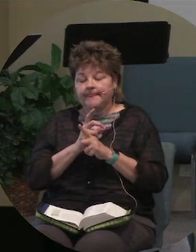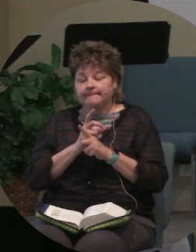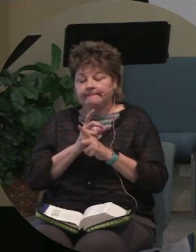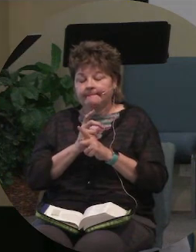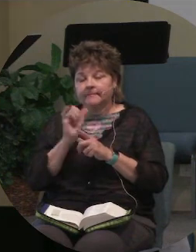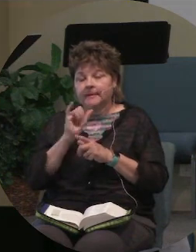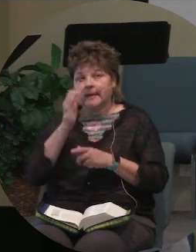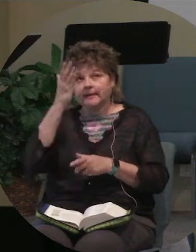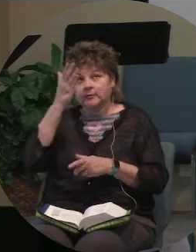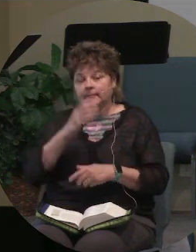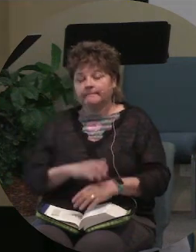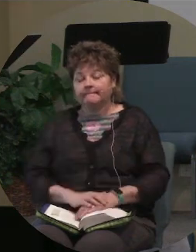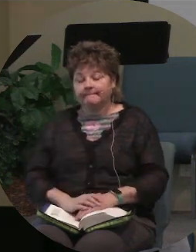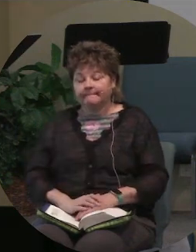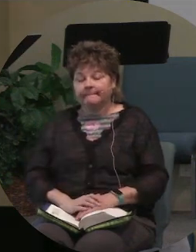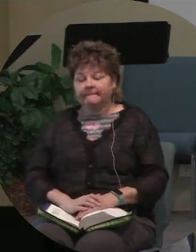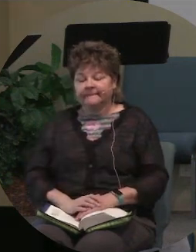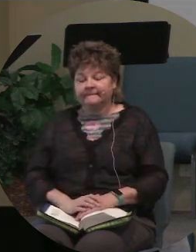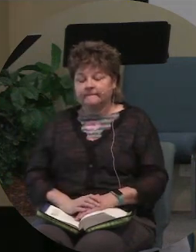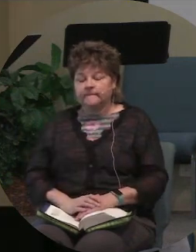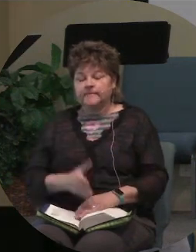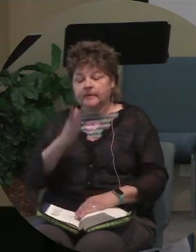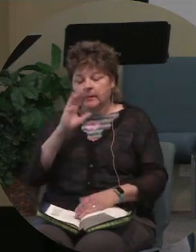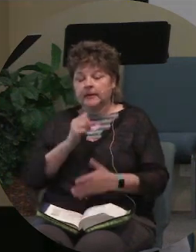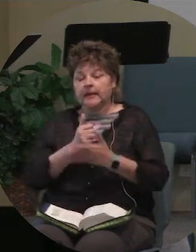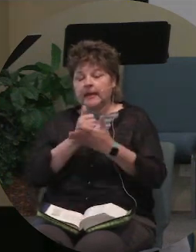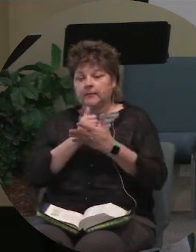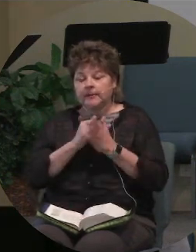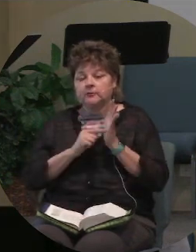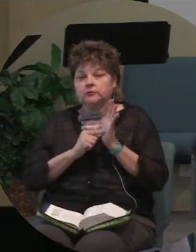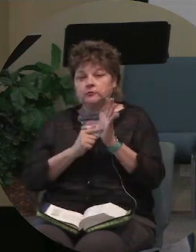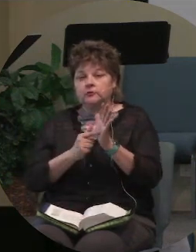like you are. God, help me to show